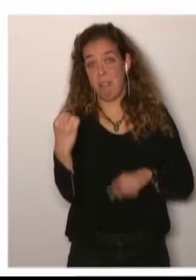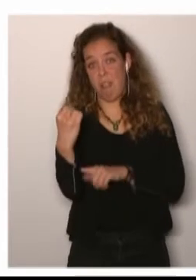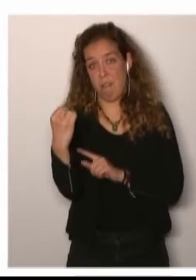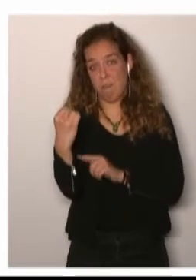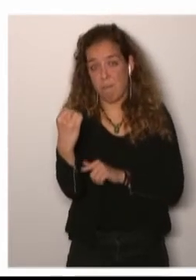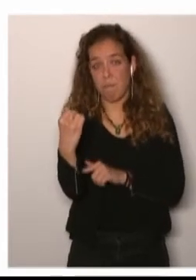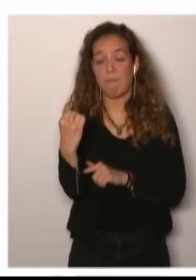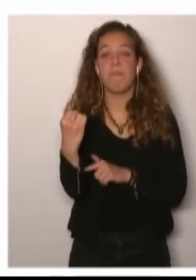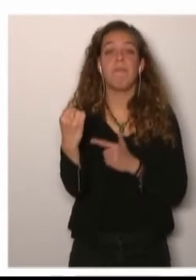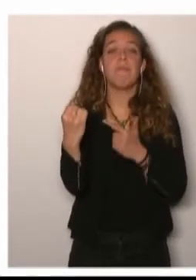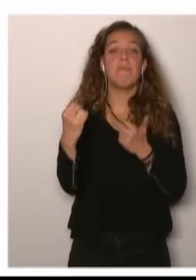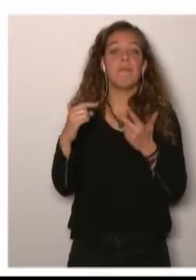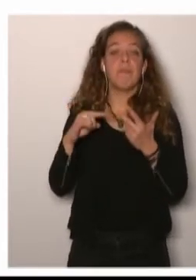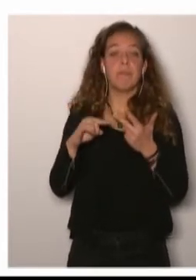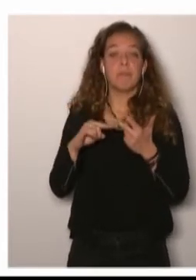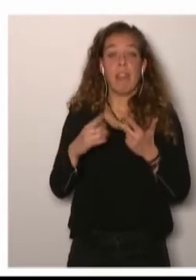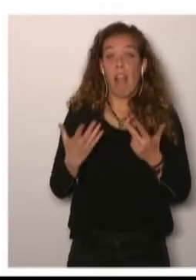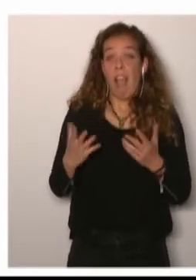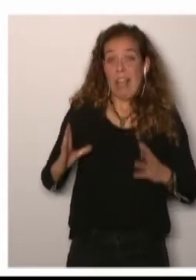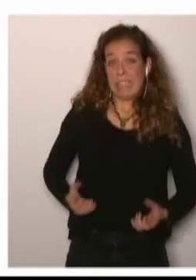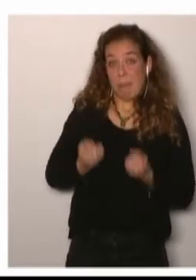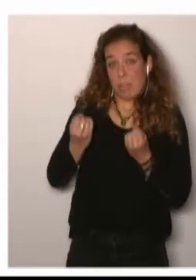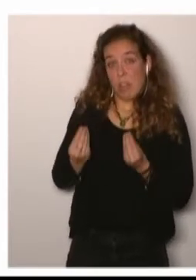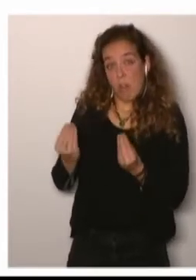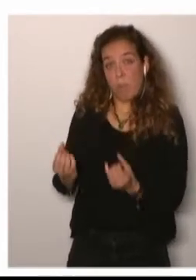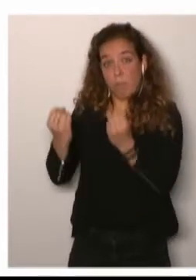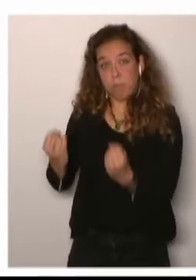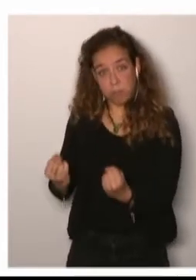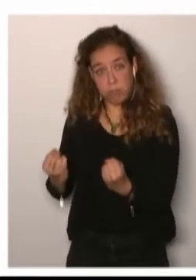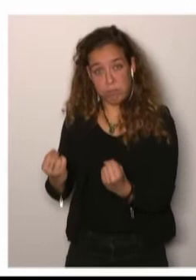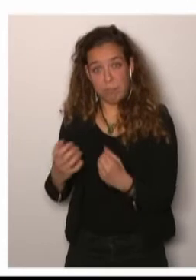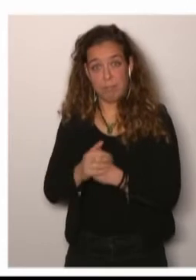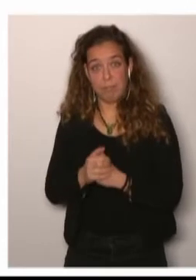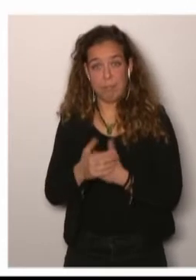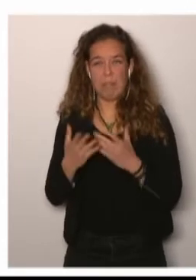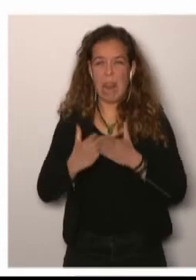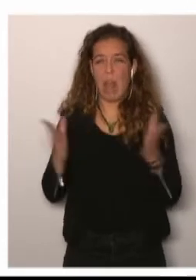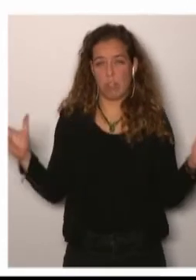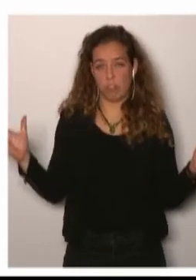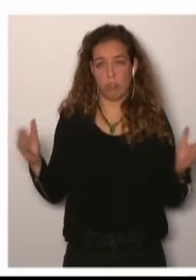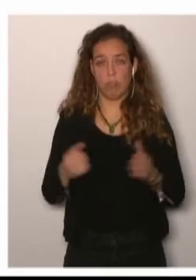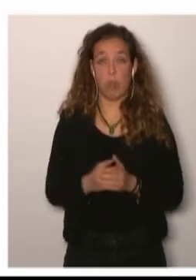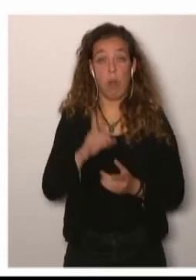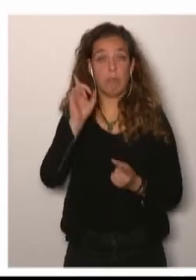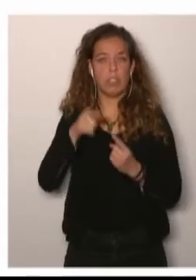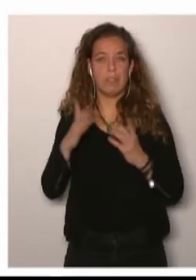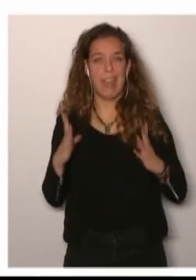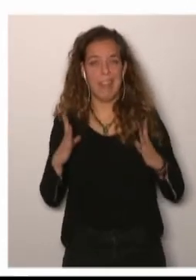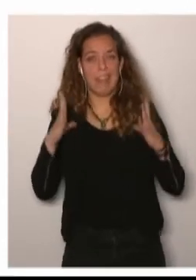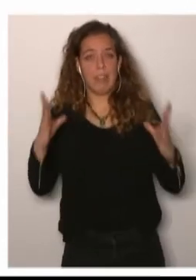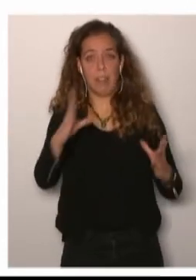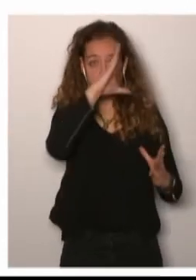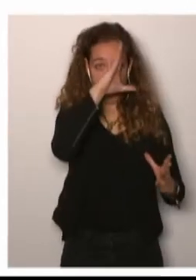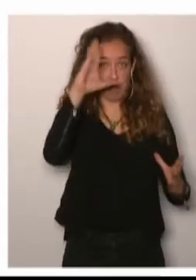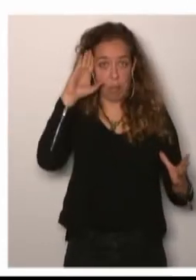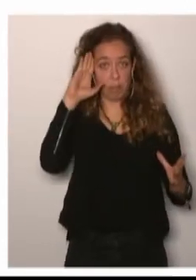on initiatives across functions of the network in place to really support R&D efforts and regulatory science evolution in general,